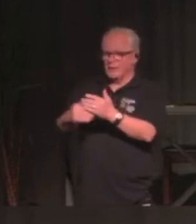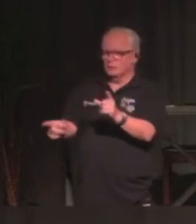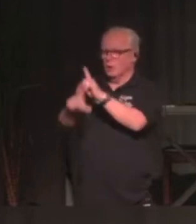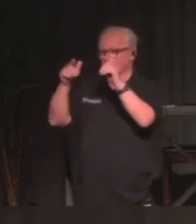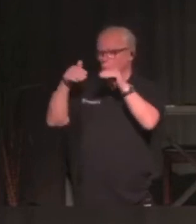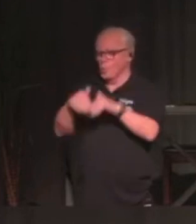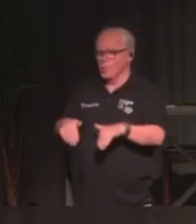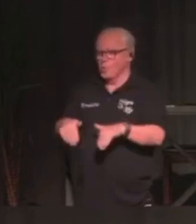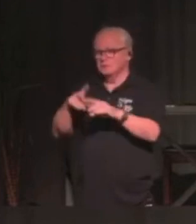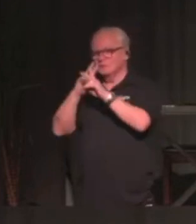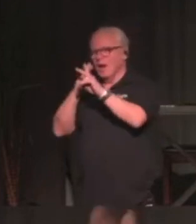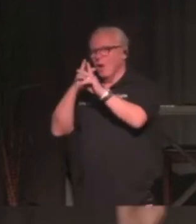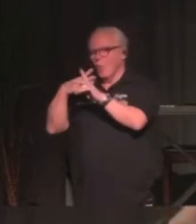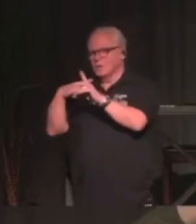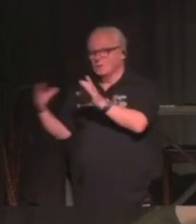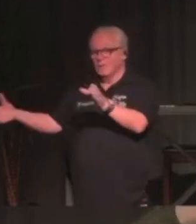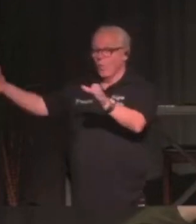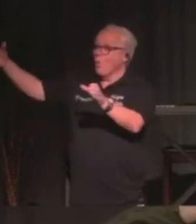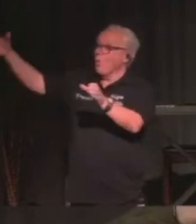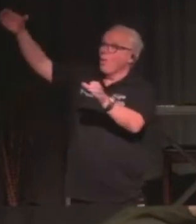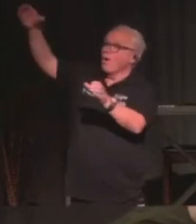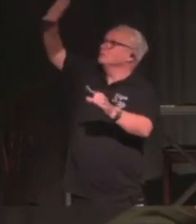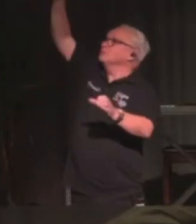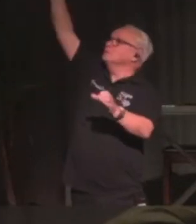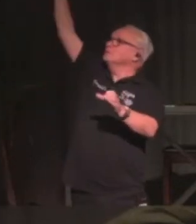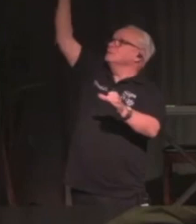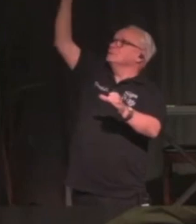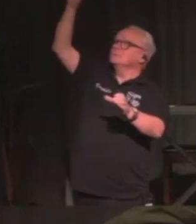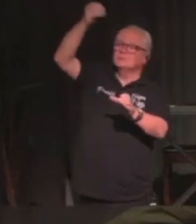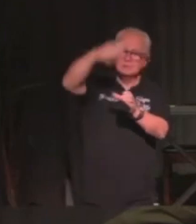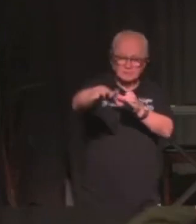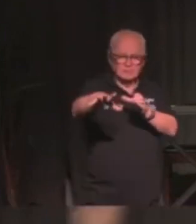generations to pour out on us his power.